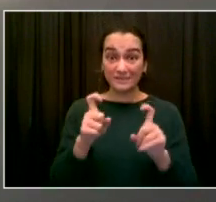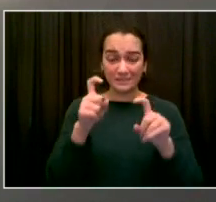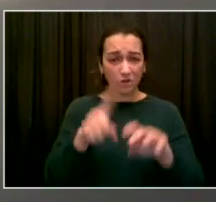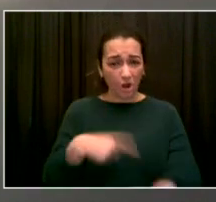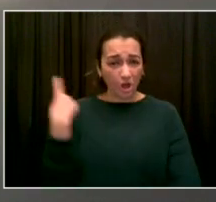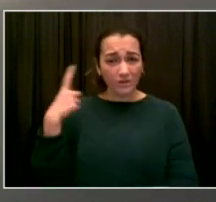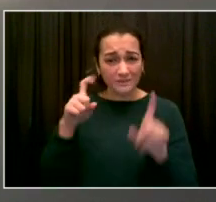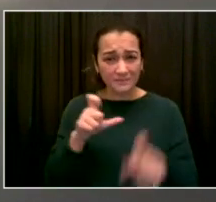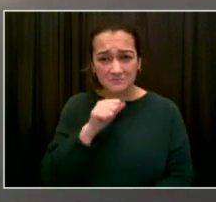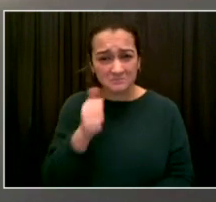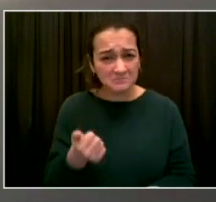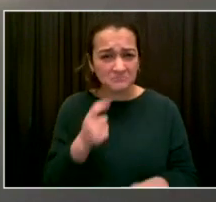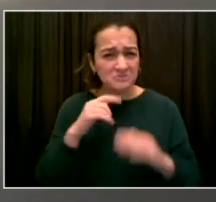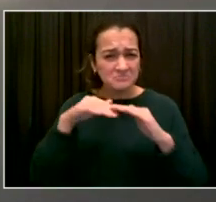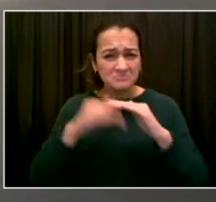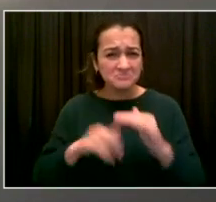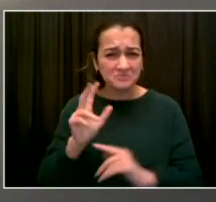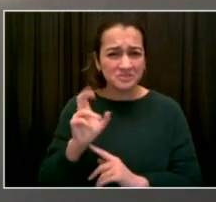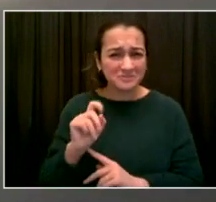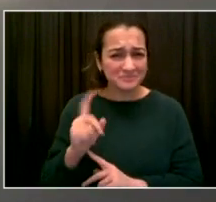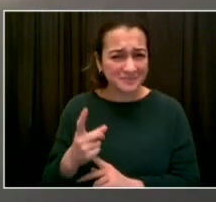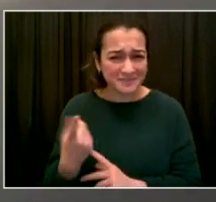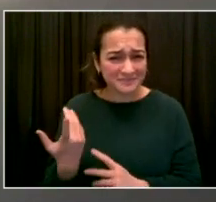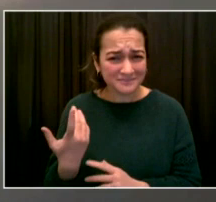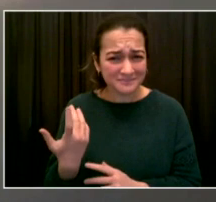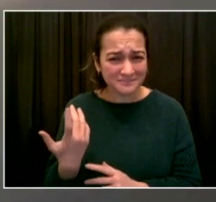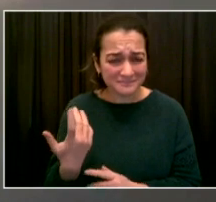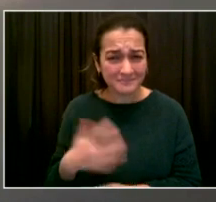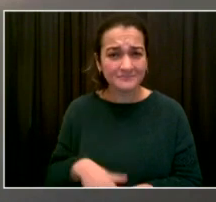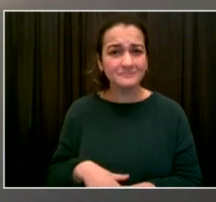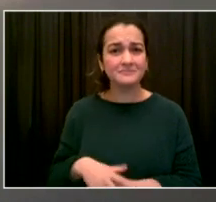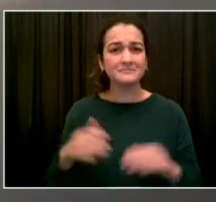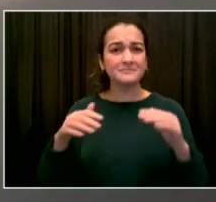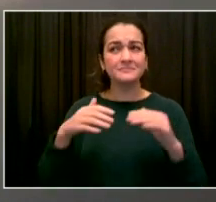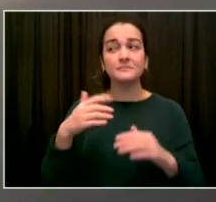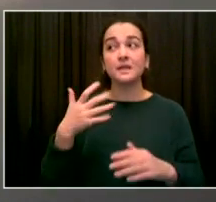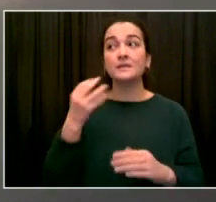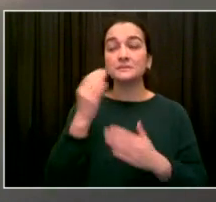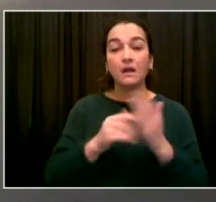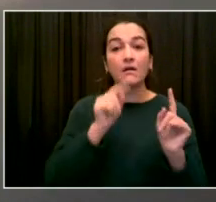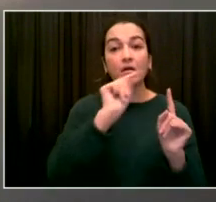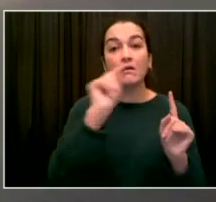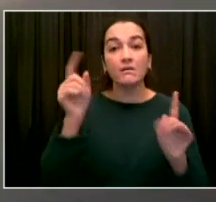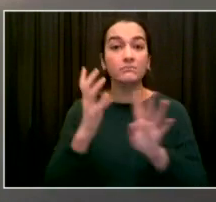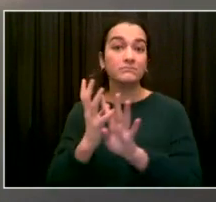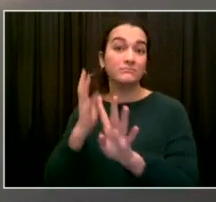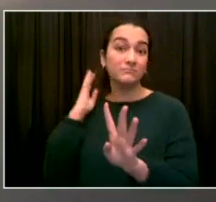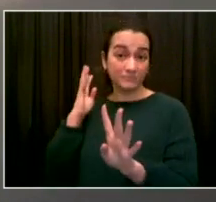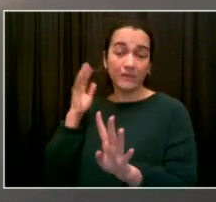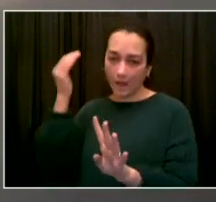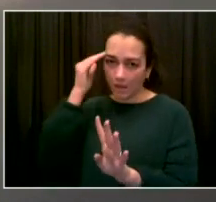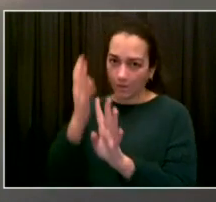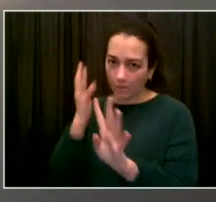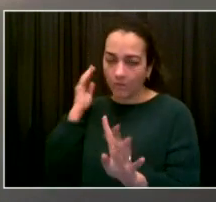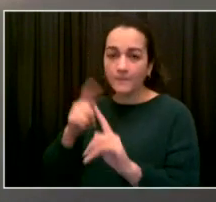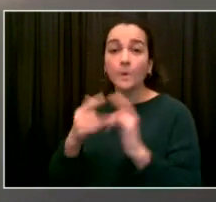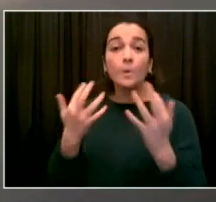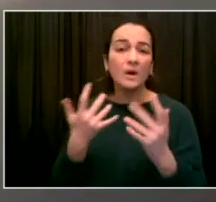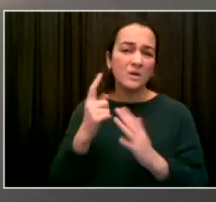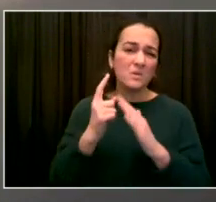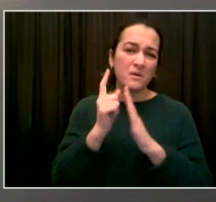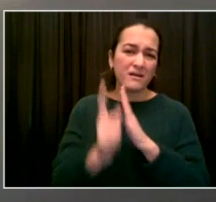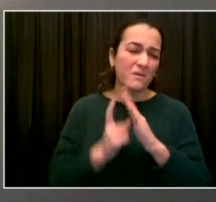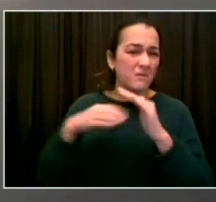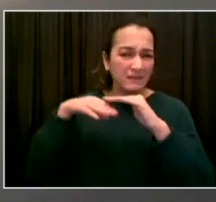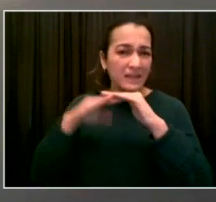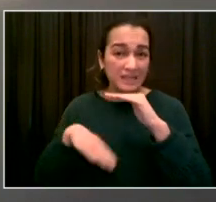hour. So we're going to keep expanding, even in those places where the wait